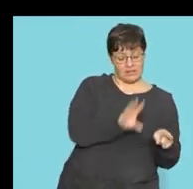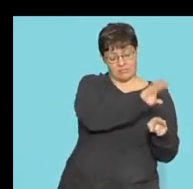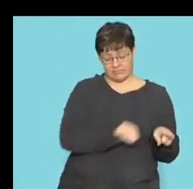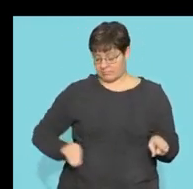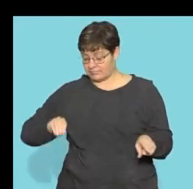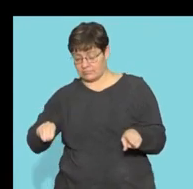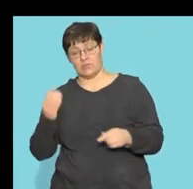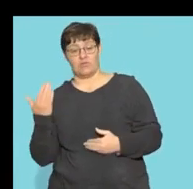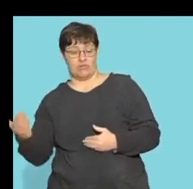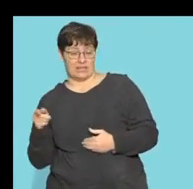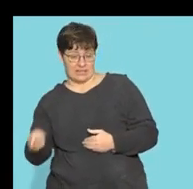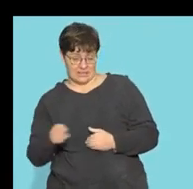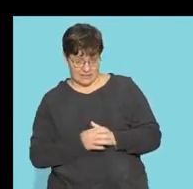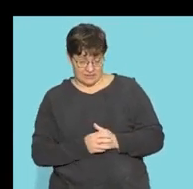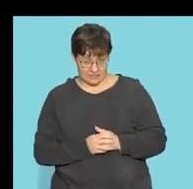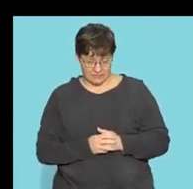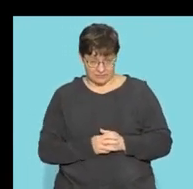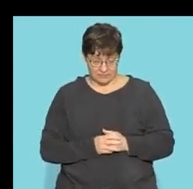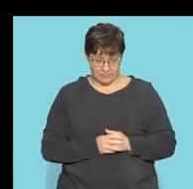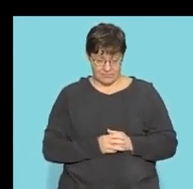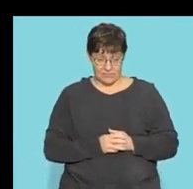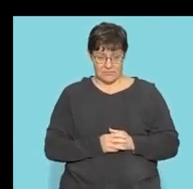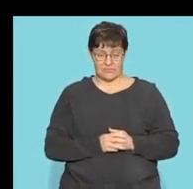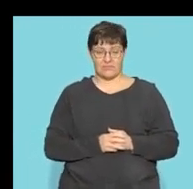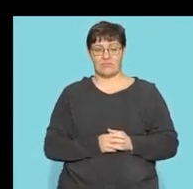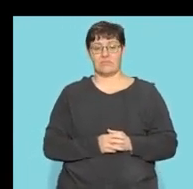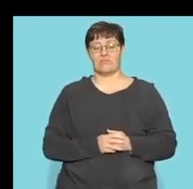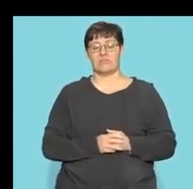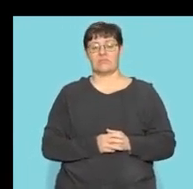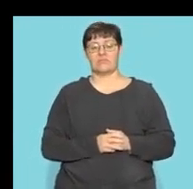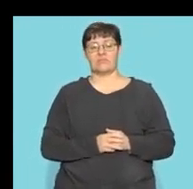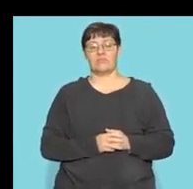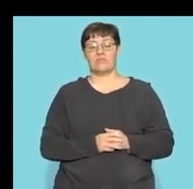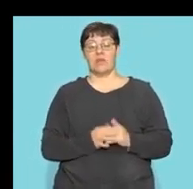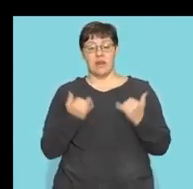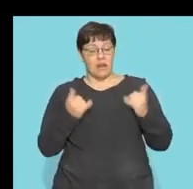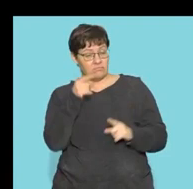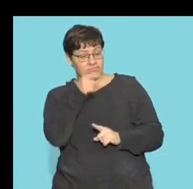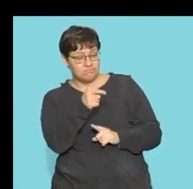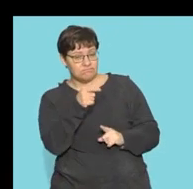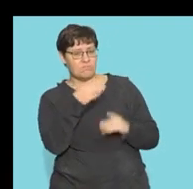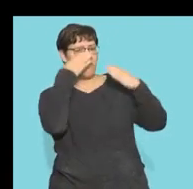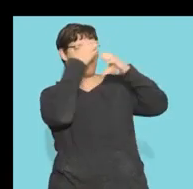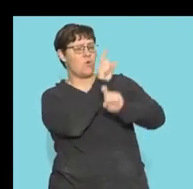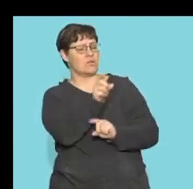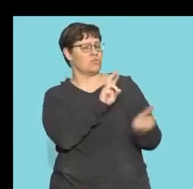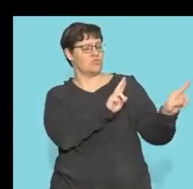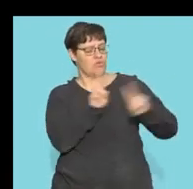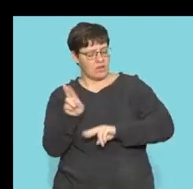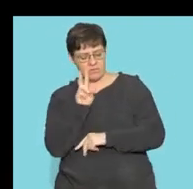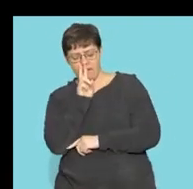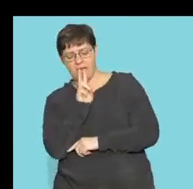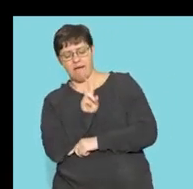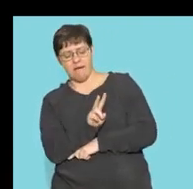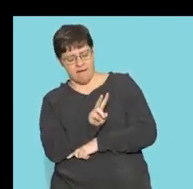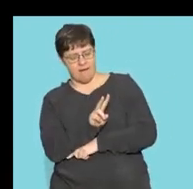the left-hand side. And the chloride ion is going to chlorine gas, which is what we've observed. Now, in this case,